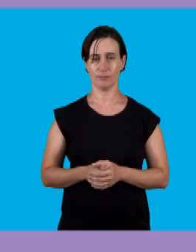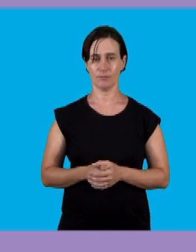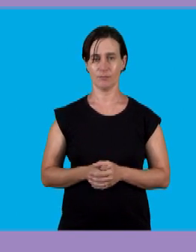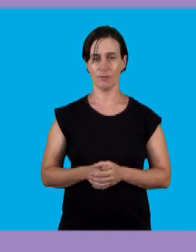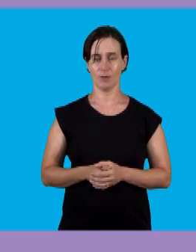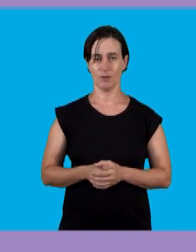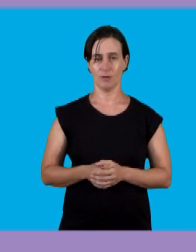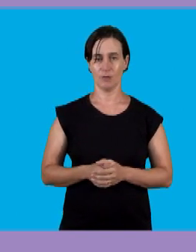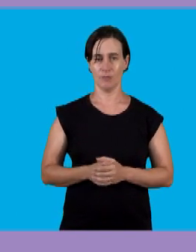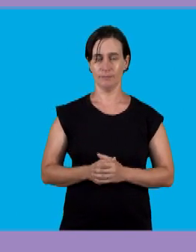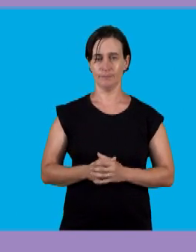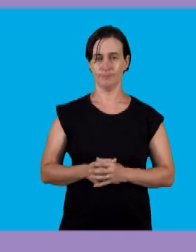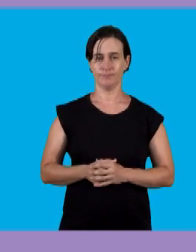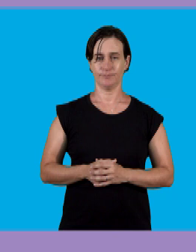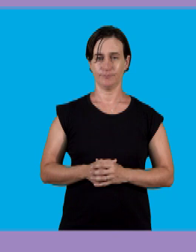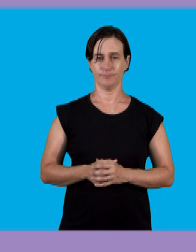3d squared.